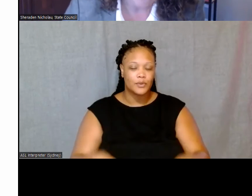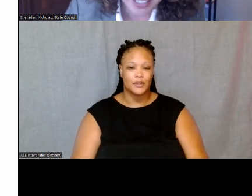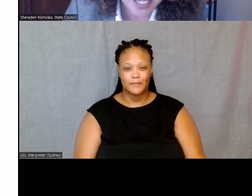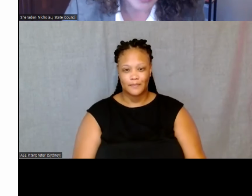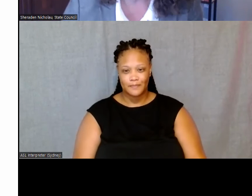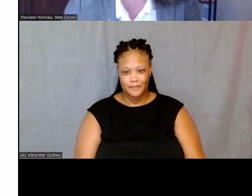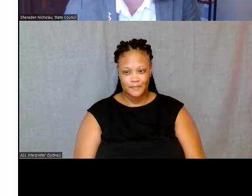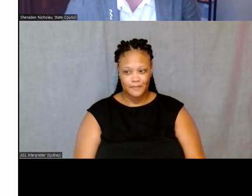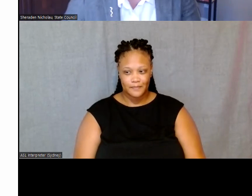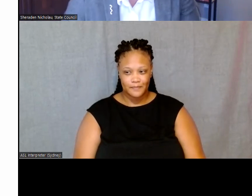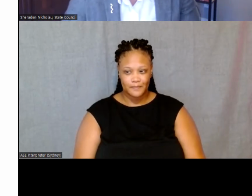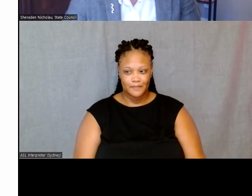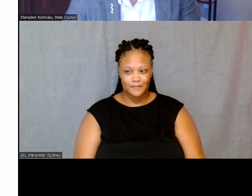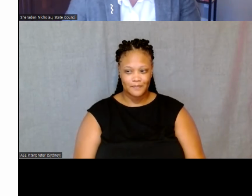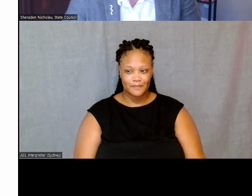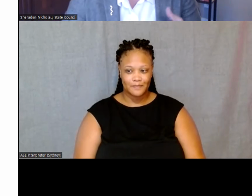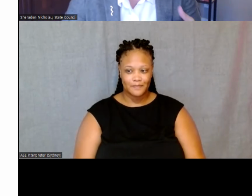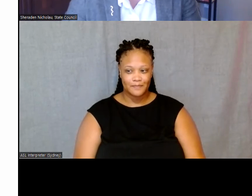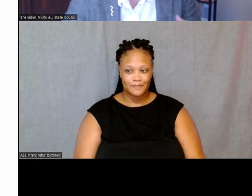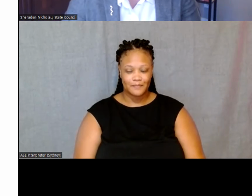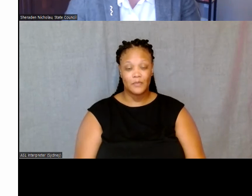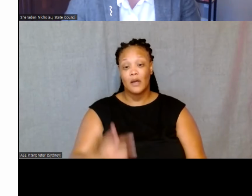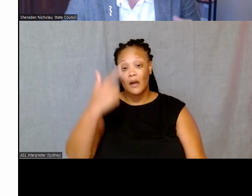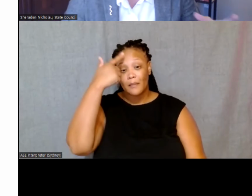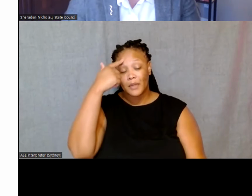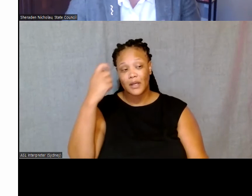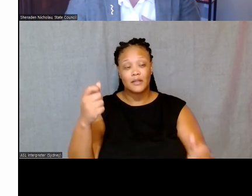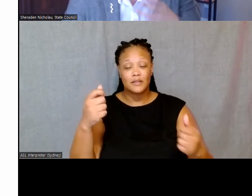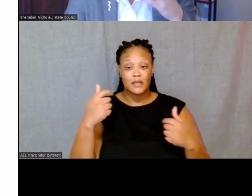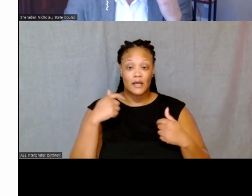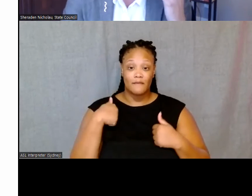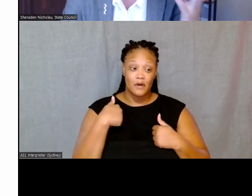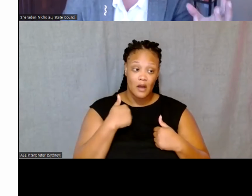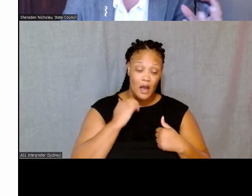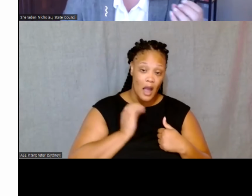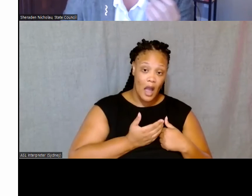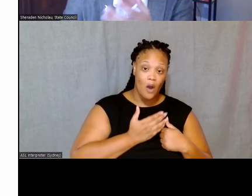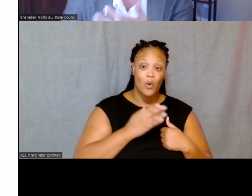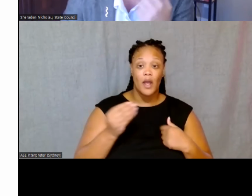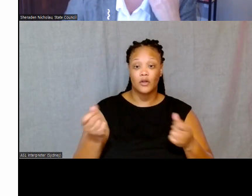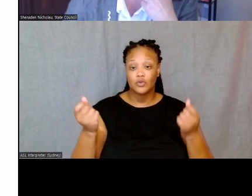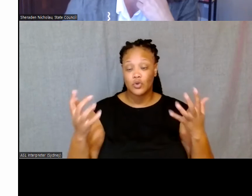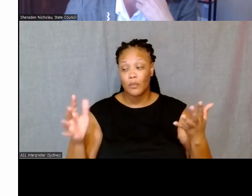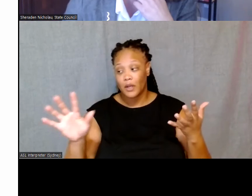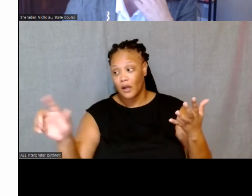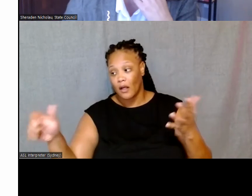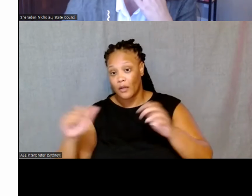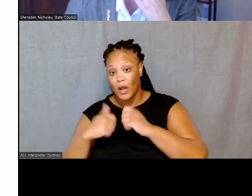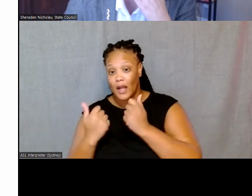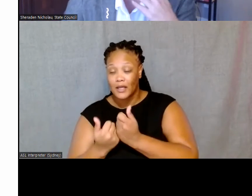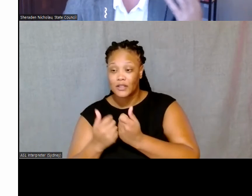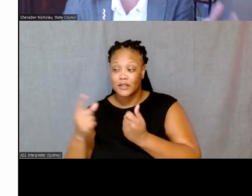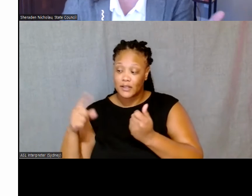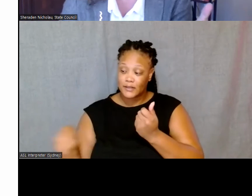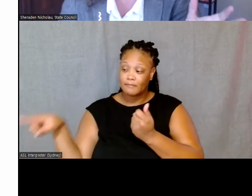our advocacy, but the advocacy of so many organized advocacy agencies, like many collaborative